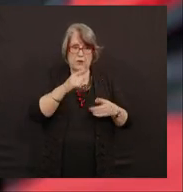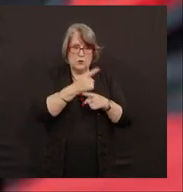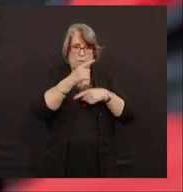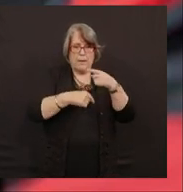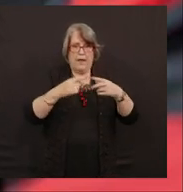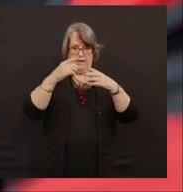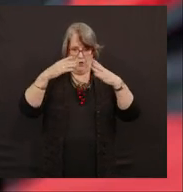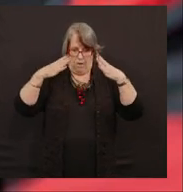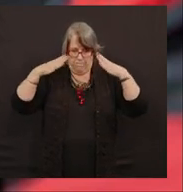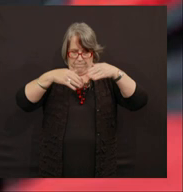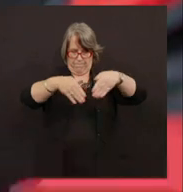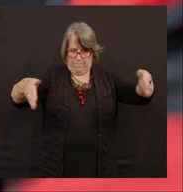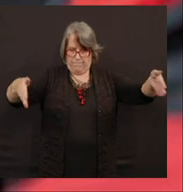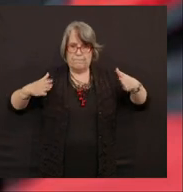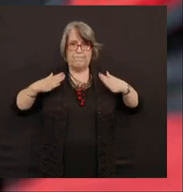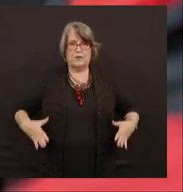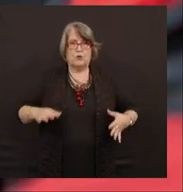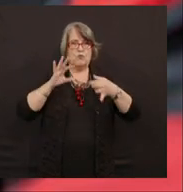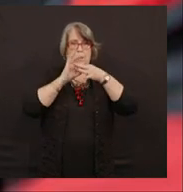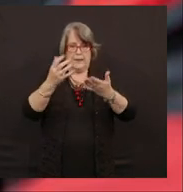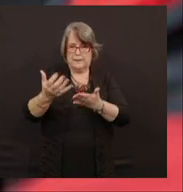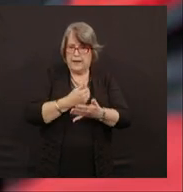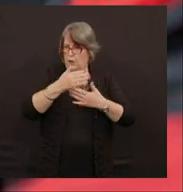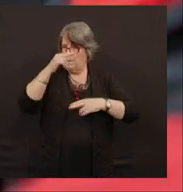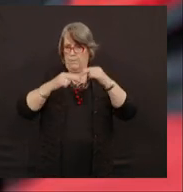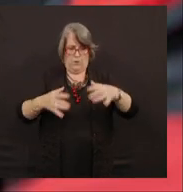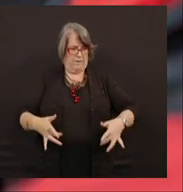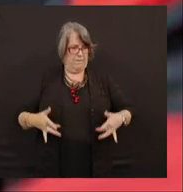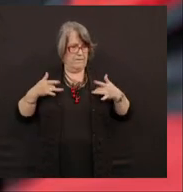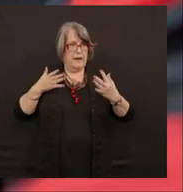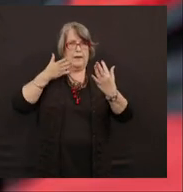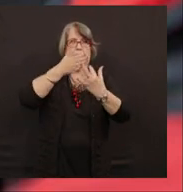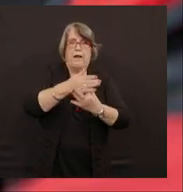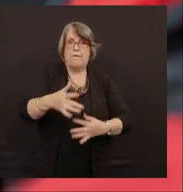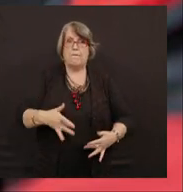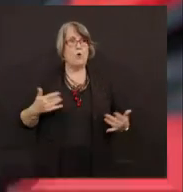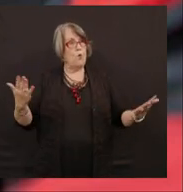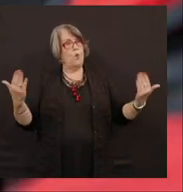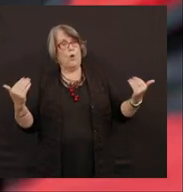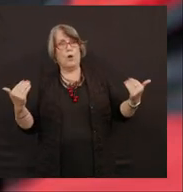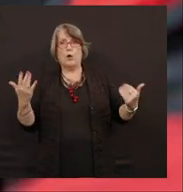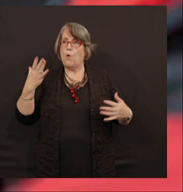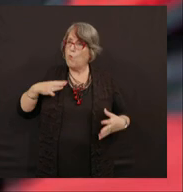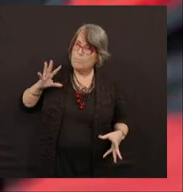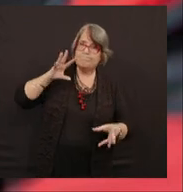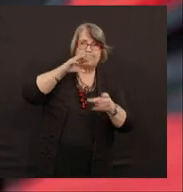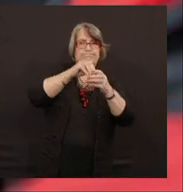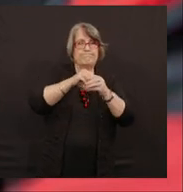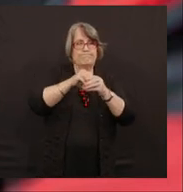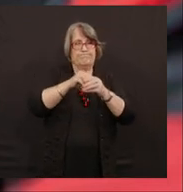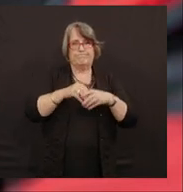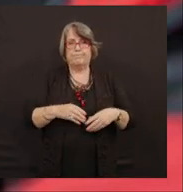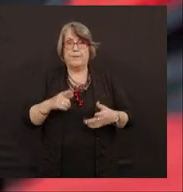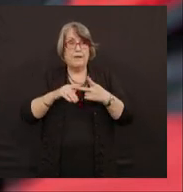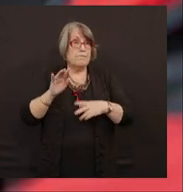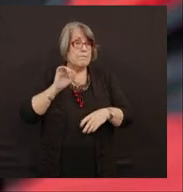build physical safety, relational safety, how to build a sense of access that they feel welcome, they feel wanted, they feel missed when